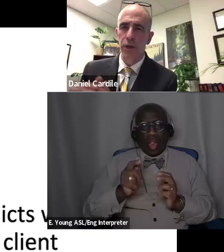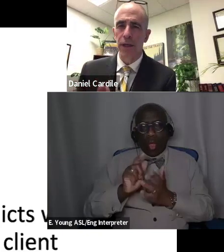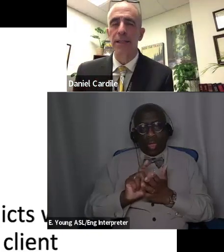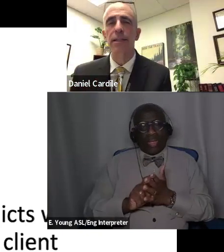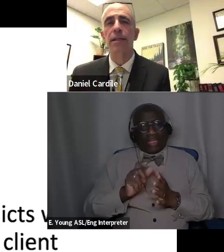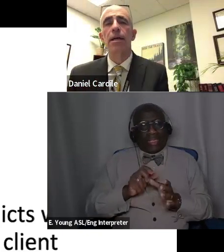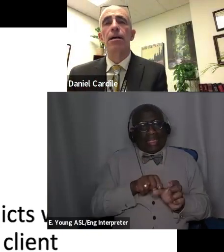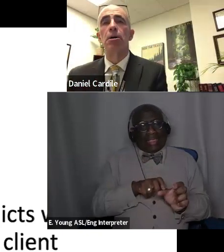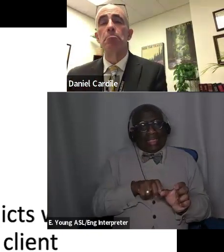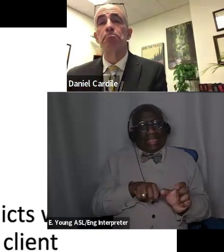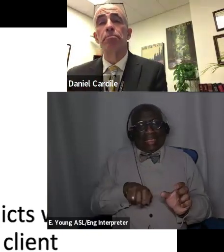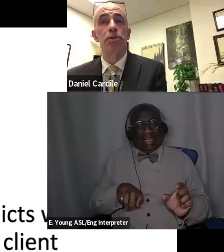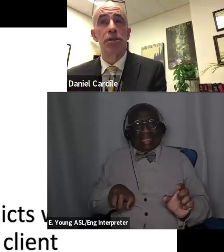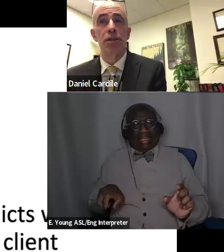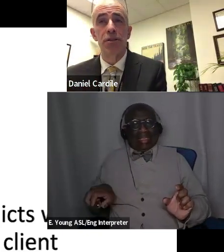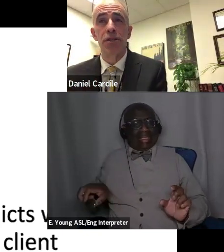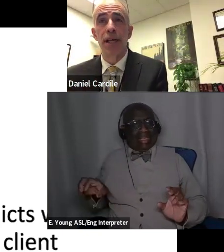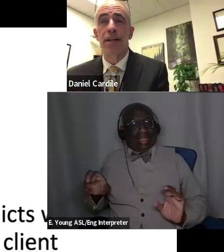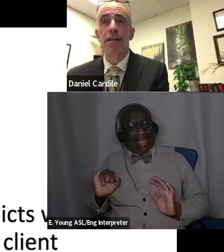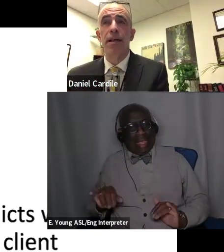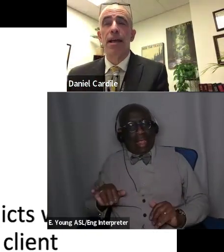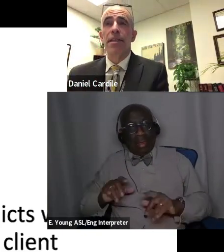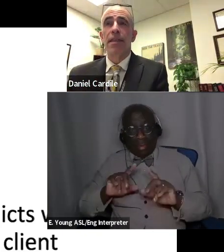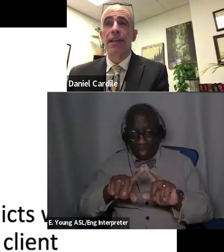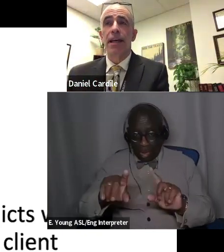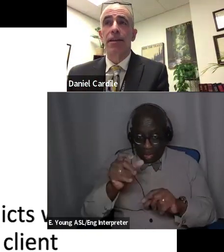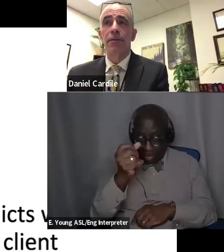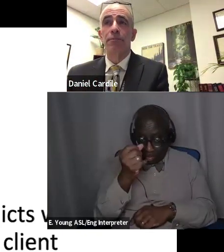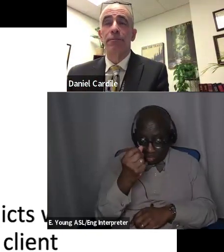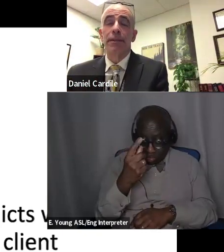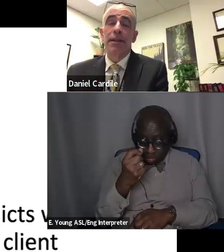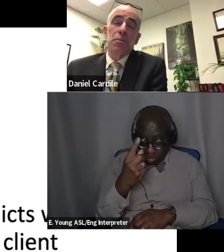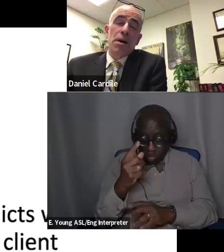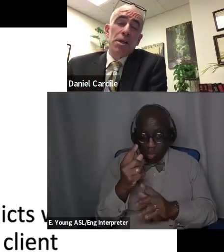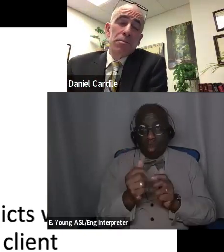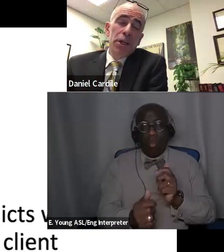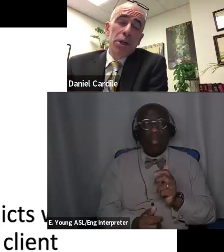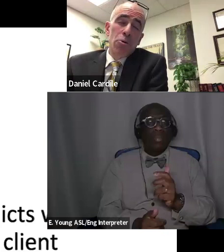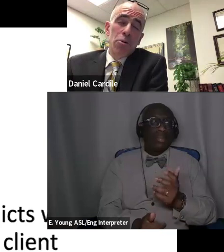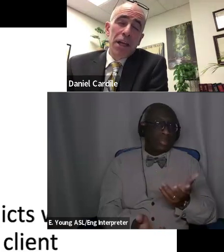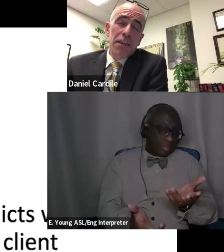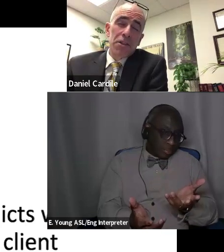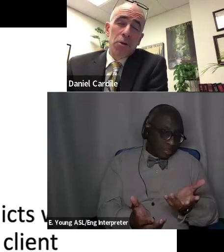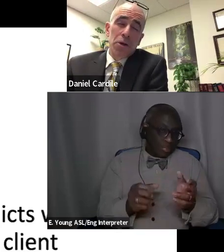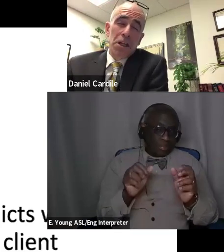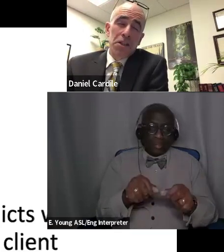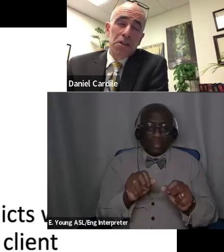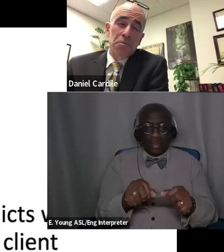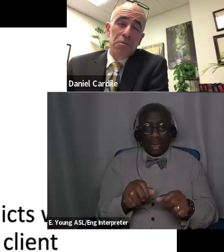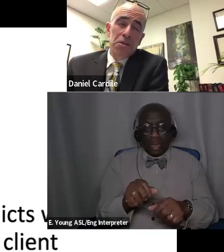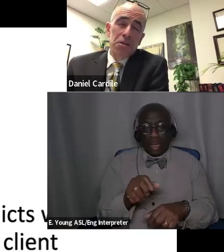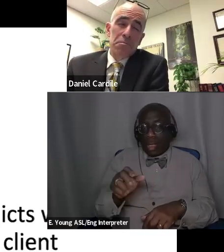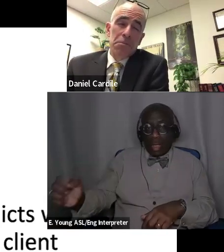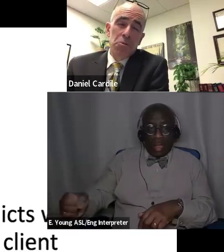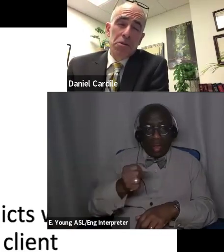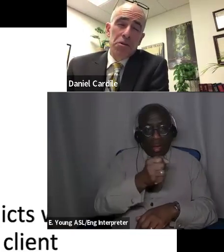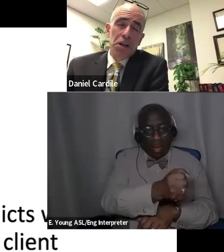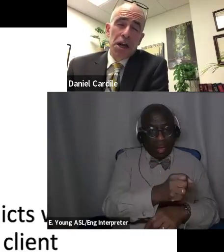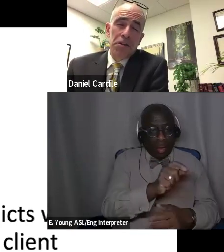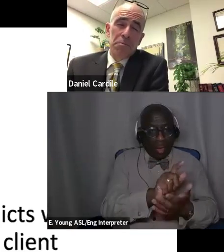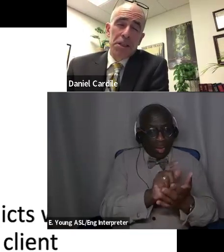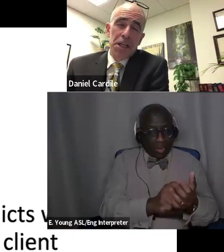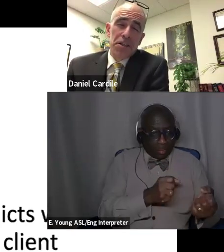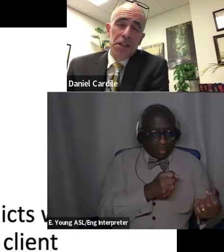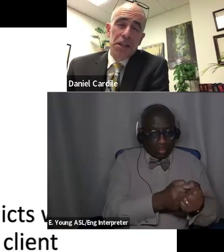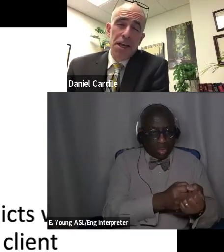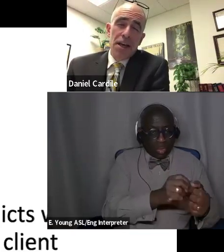out of doing that. But just understand that, again, it's possible you won't like this lawyer that's come to meet with your